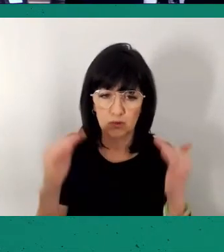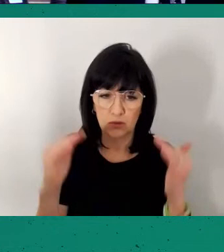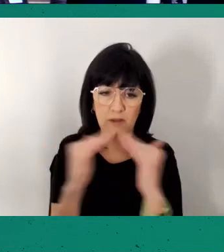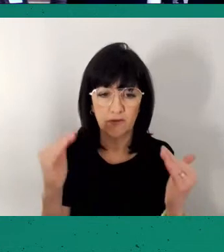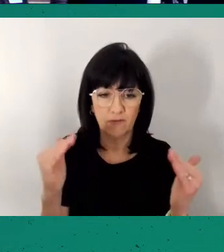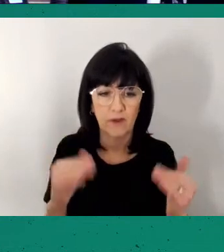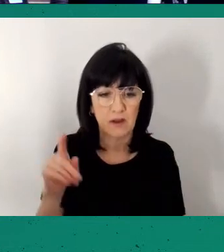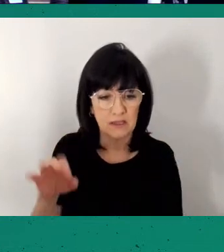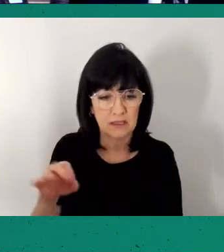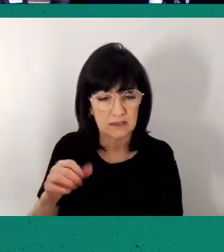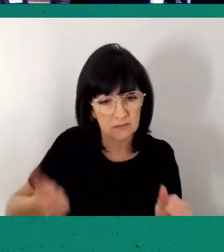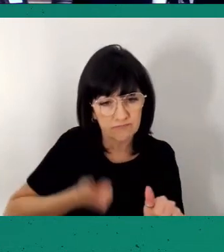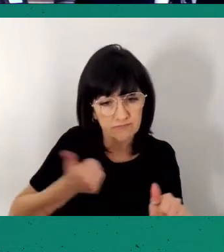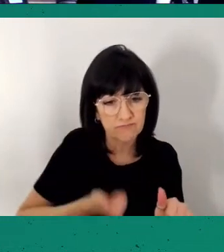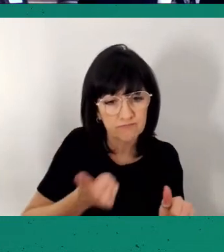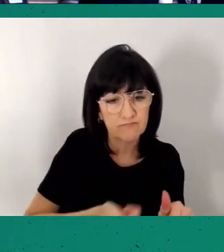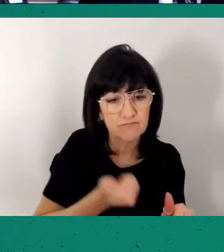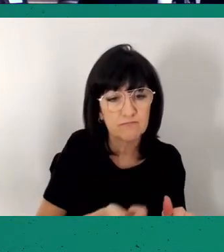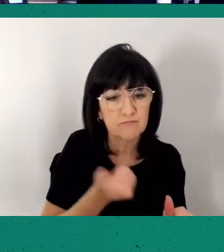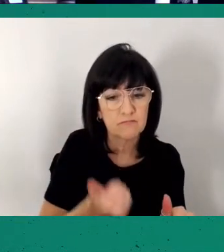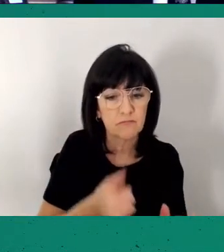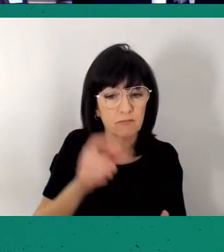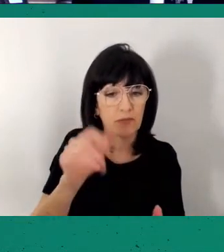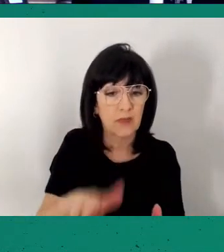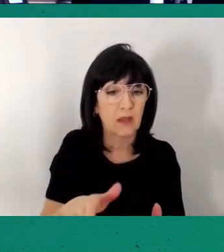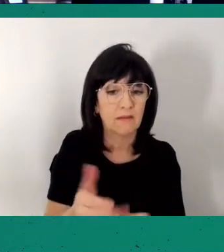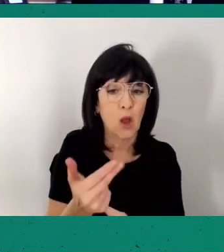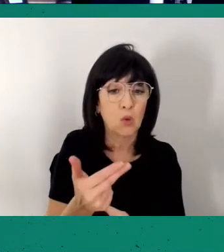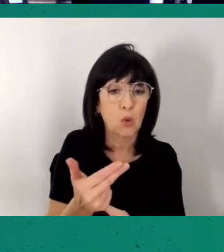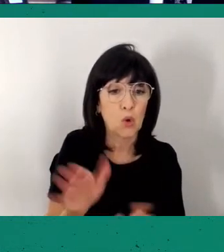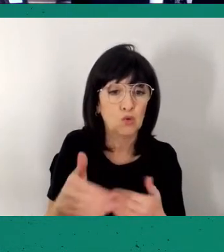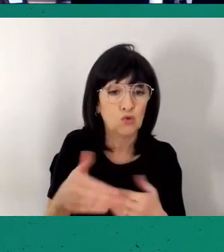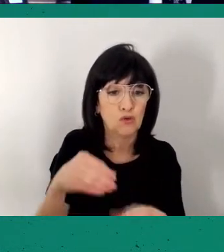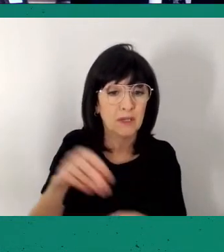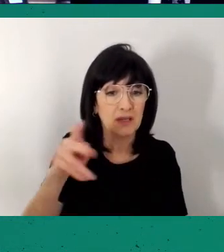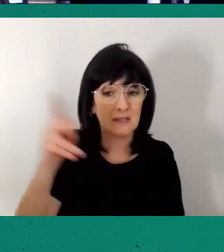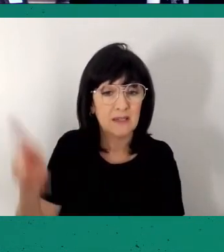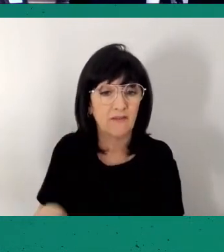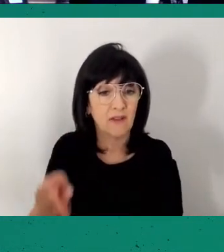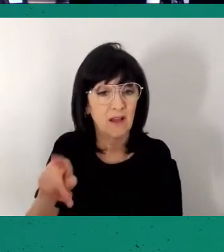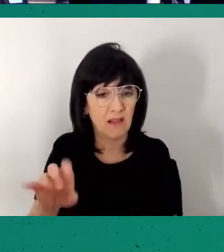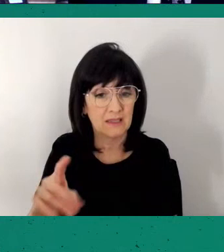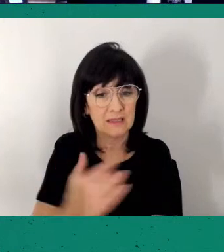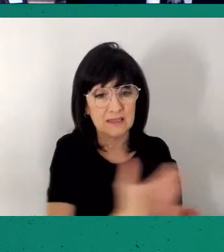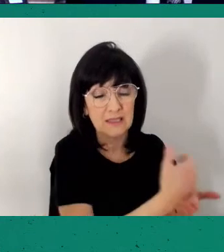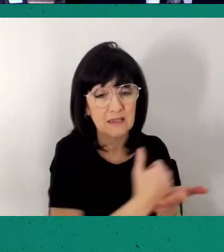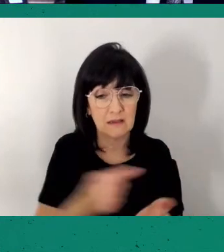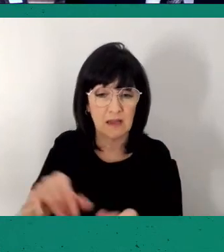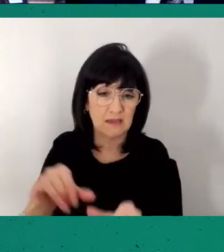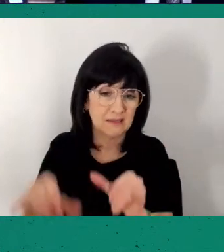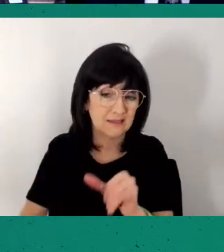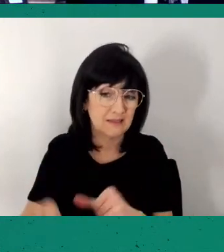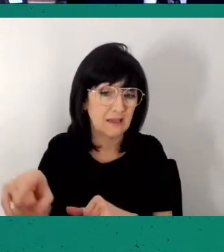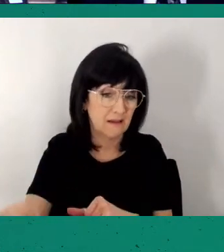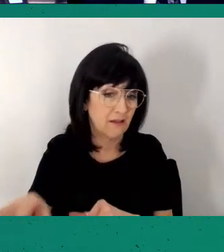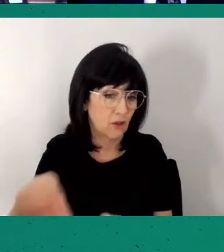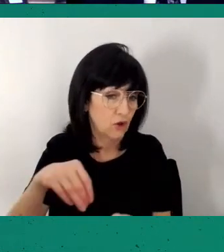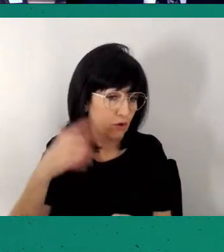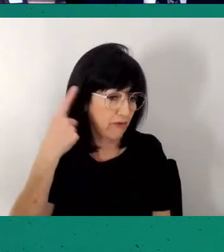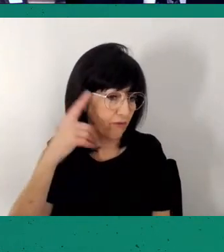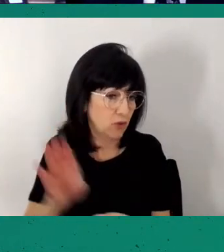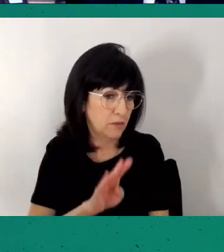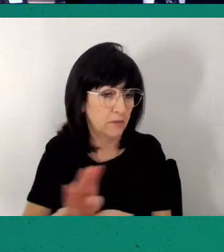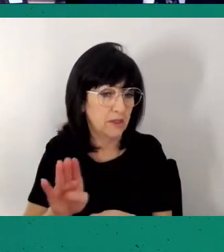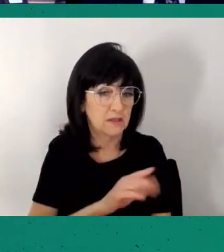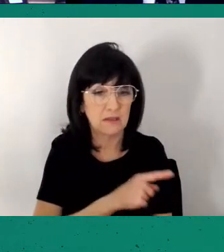him down to his hotel room in Philadelphia, where he was staying while on business. They broke down his door and forced